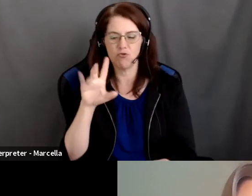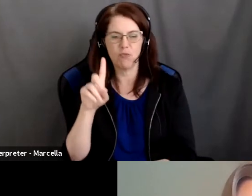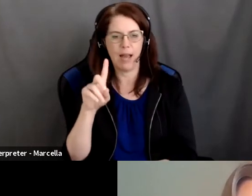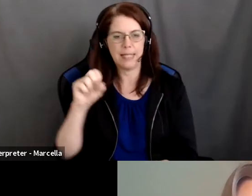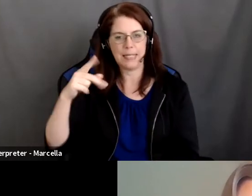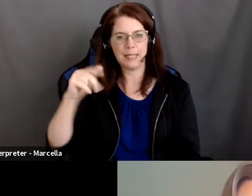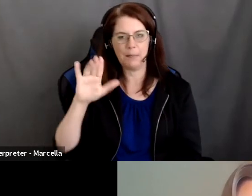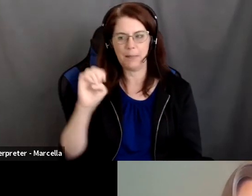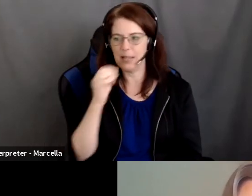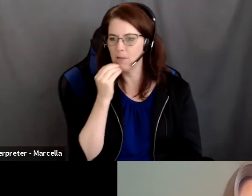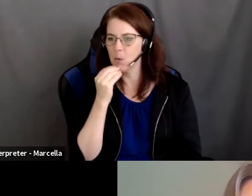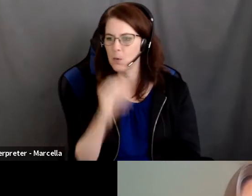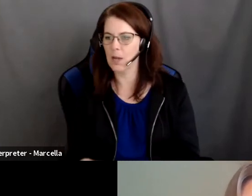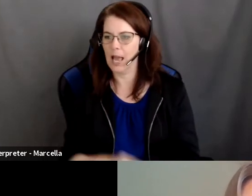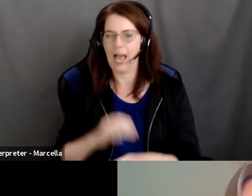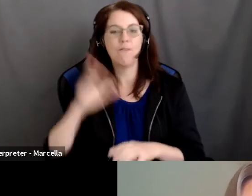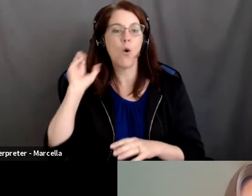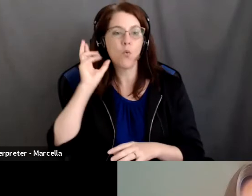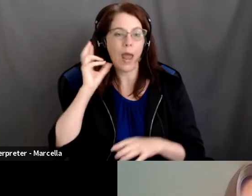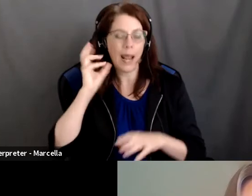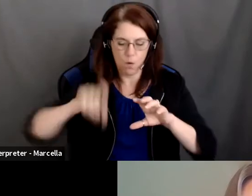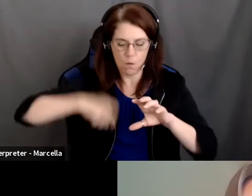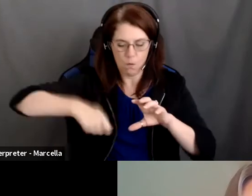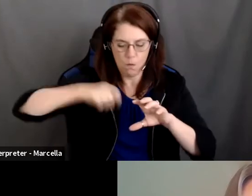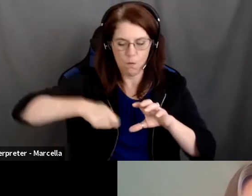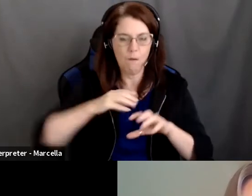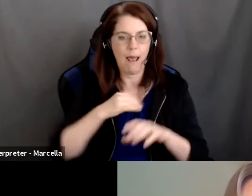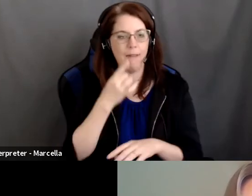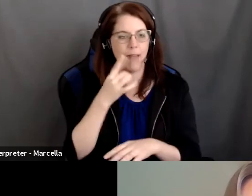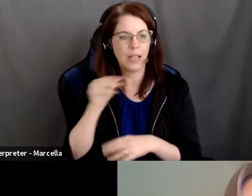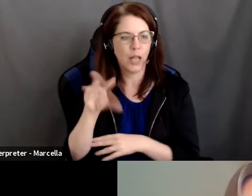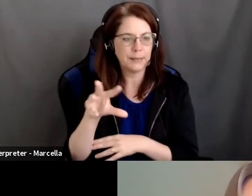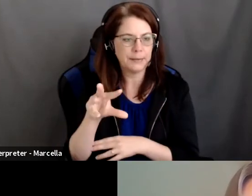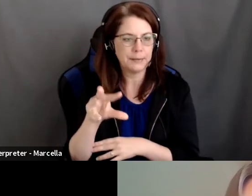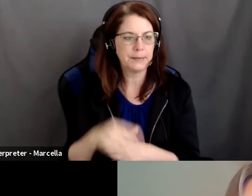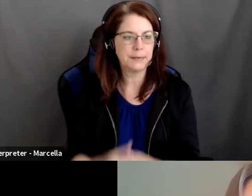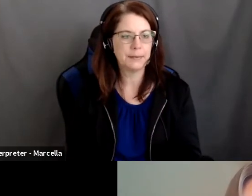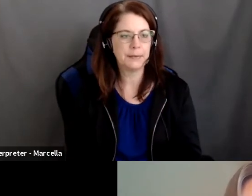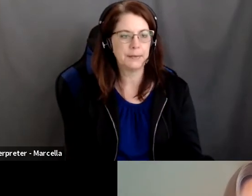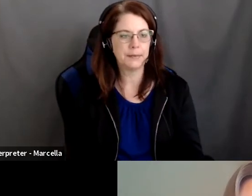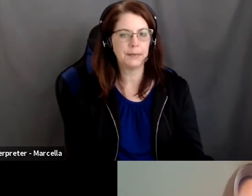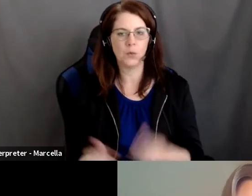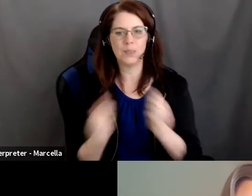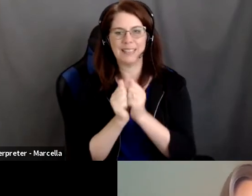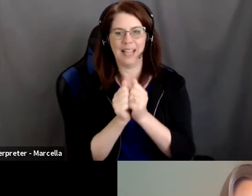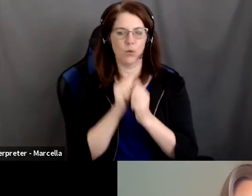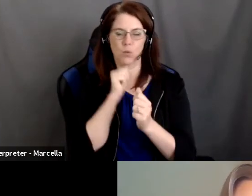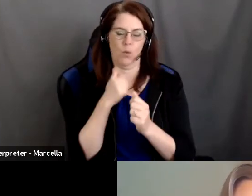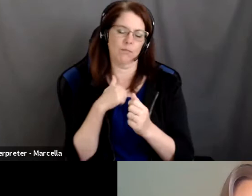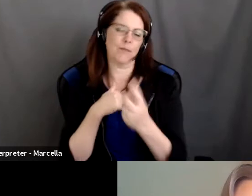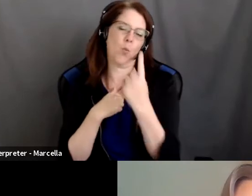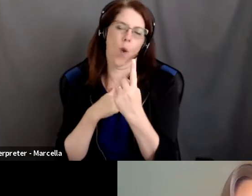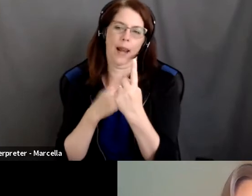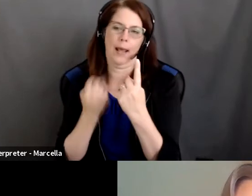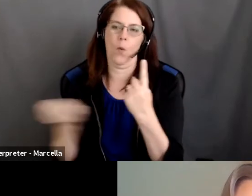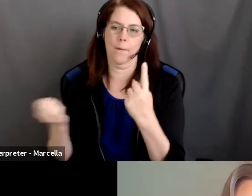a crank radio and a flashlight. Well, it's actually together, so I don't have to worry about it.